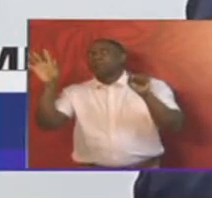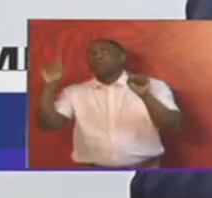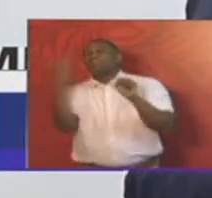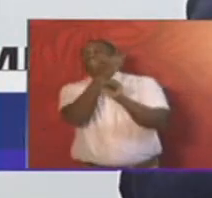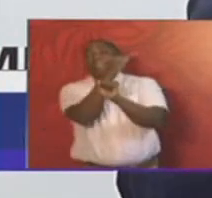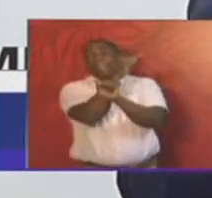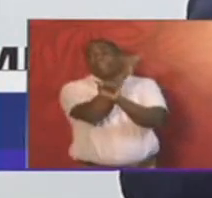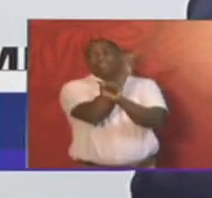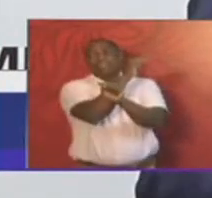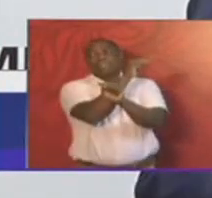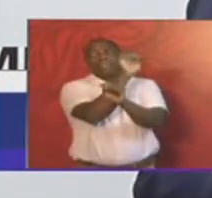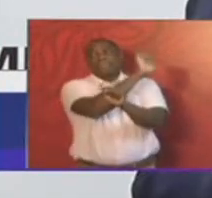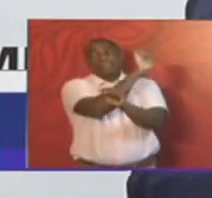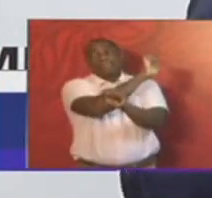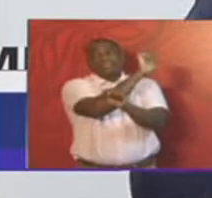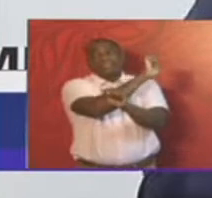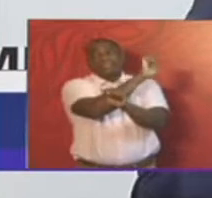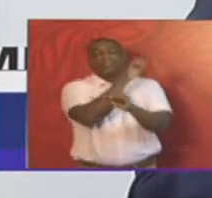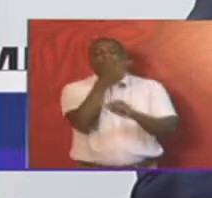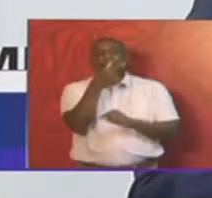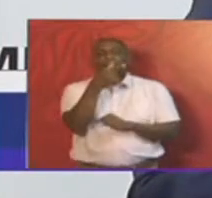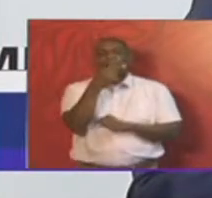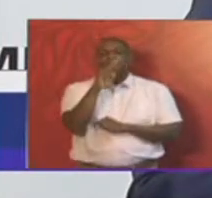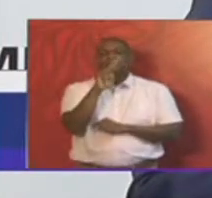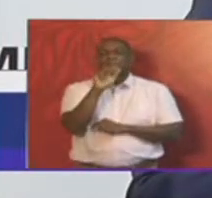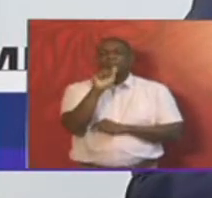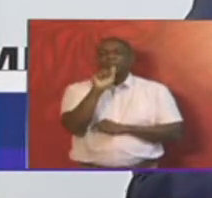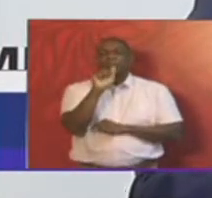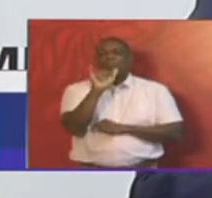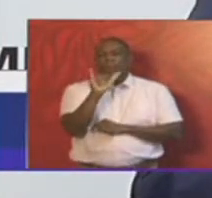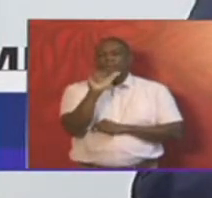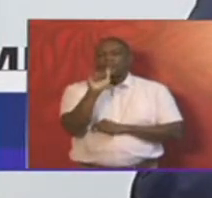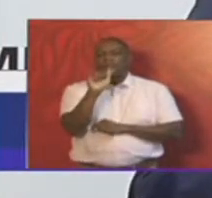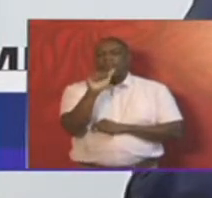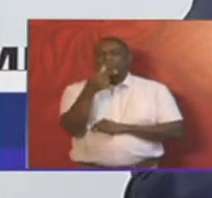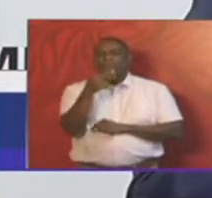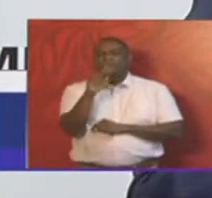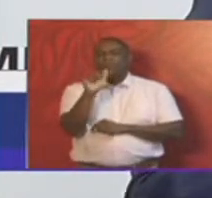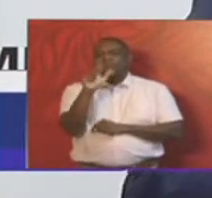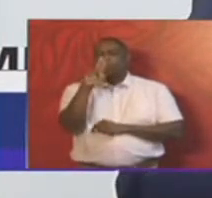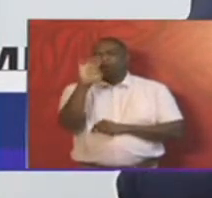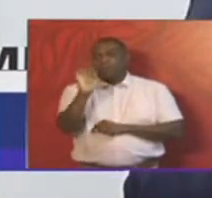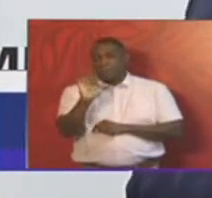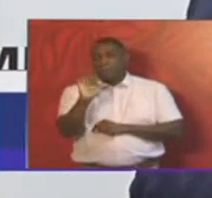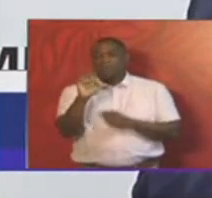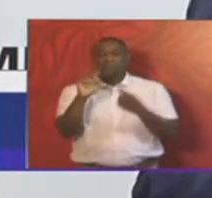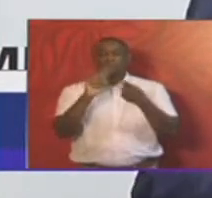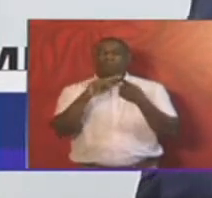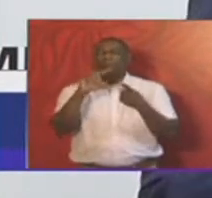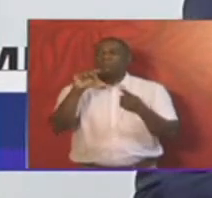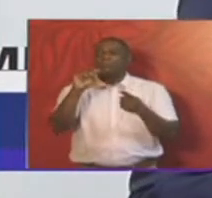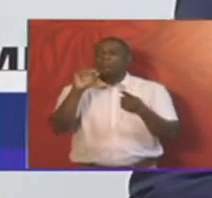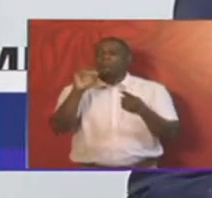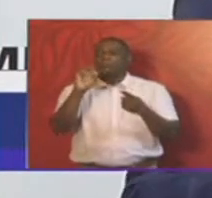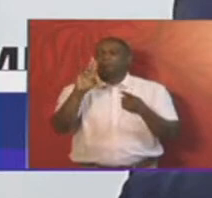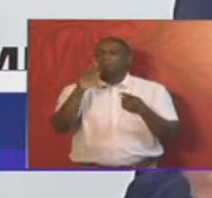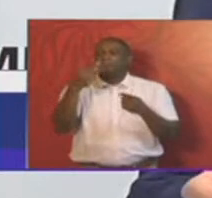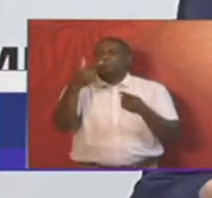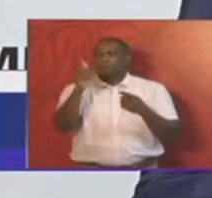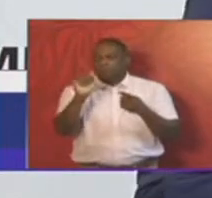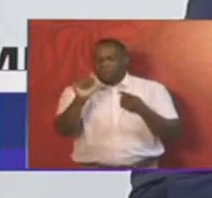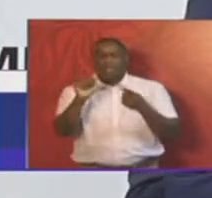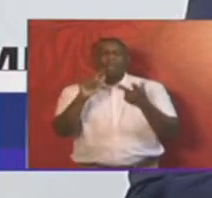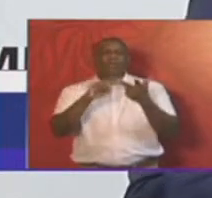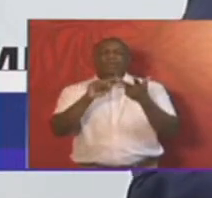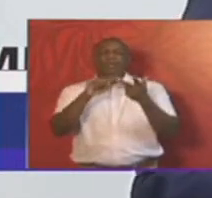deserve their chance of saving their lives. In South, Moruga, Cedros, Los,